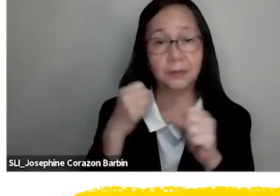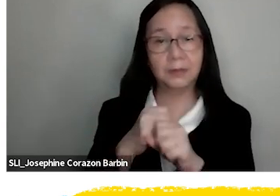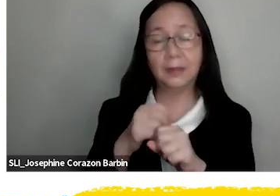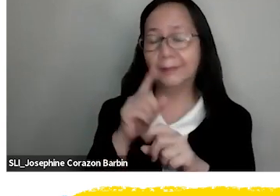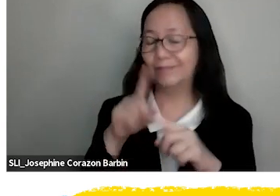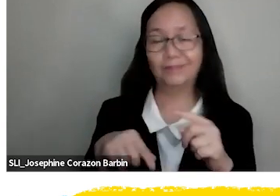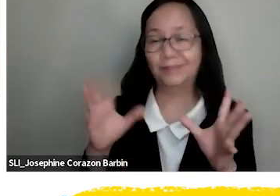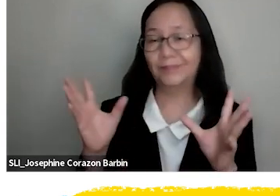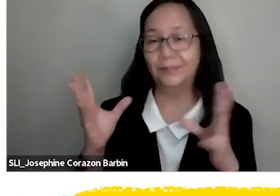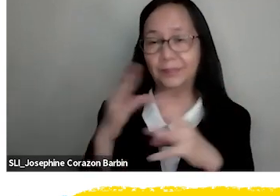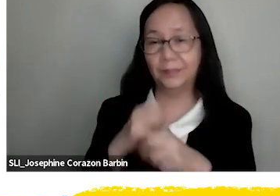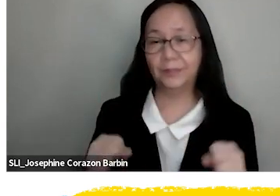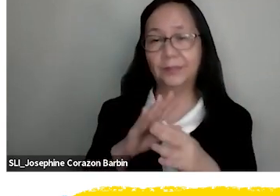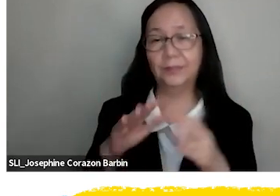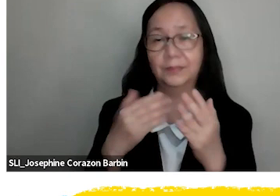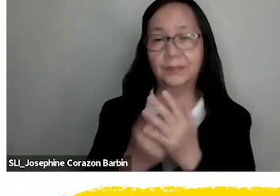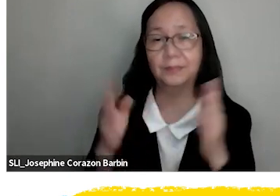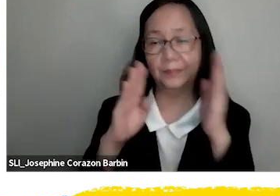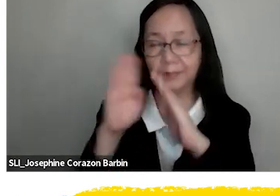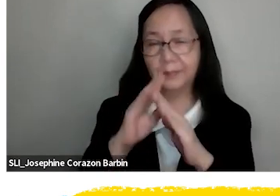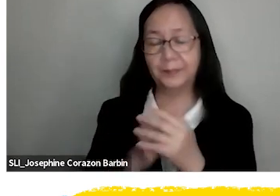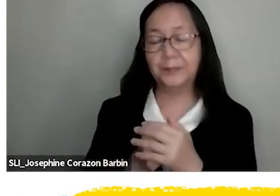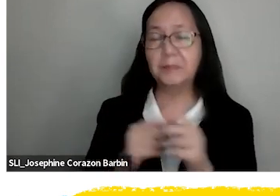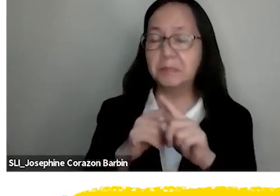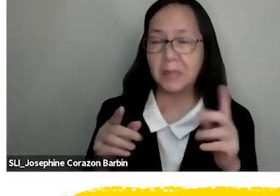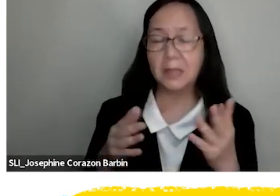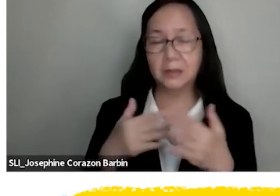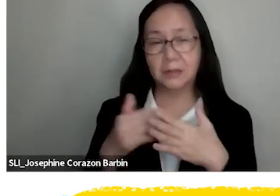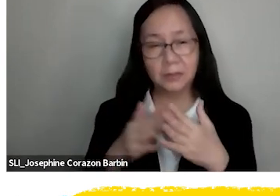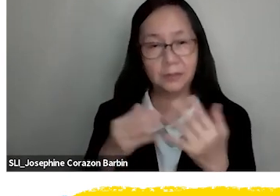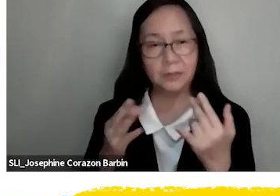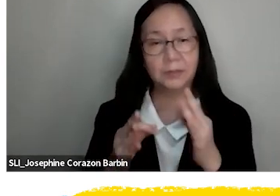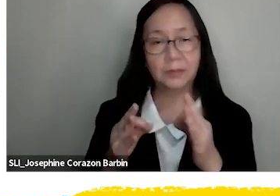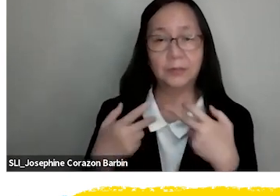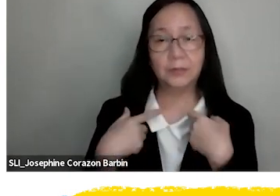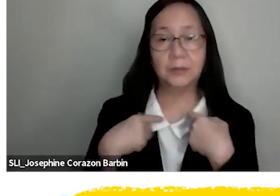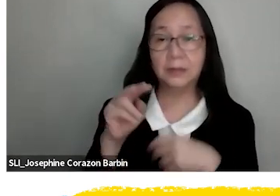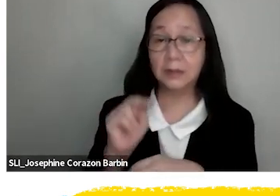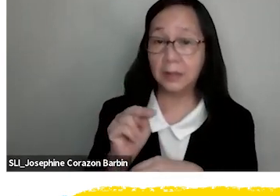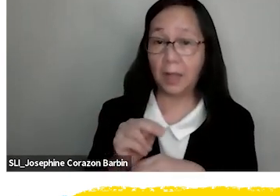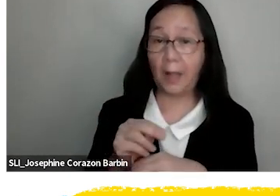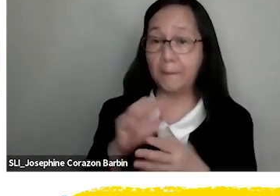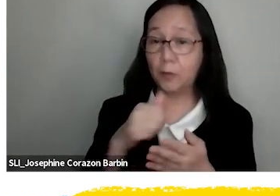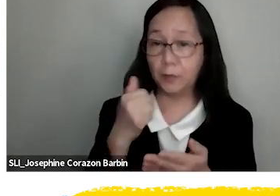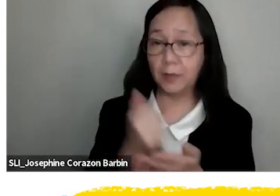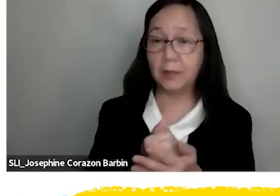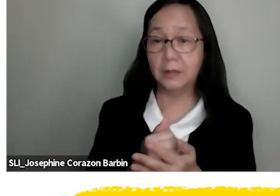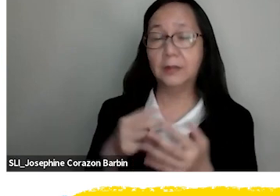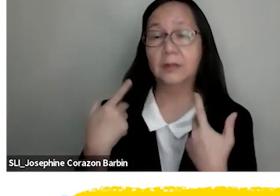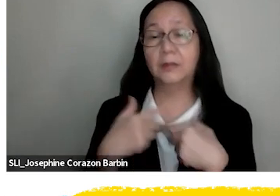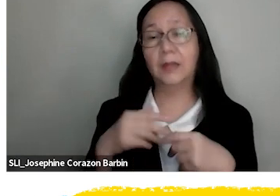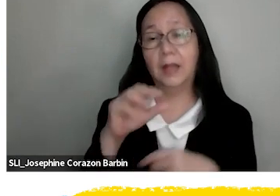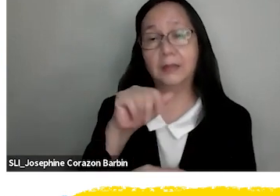problem. However, it is with the condition that we need the approval of our ASEAN member states